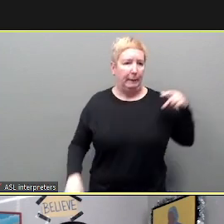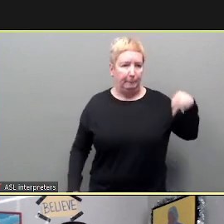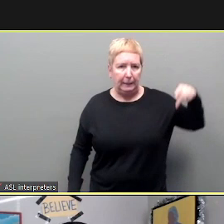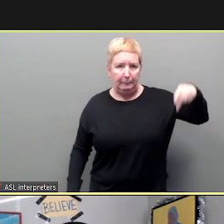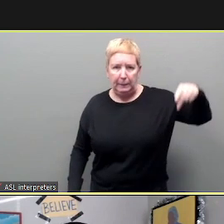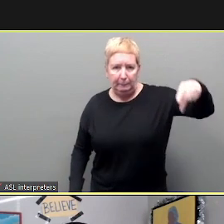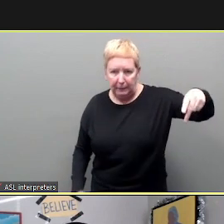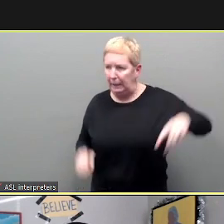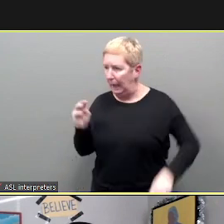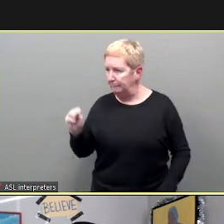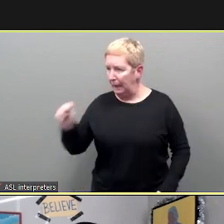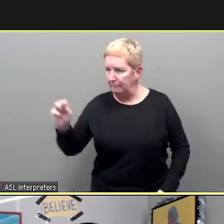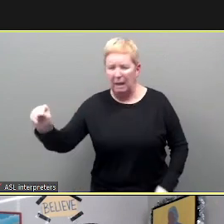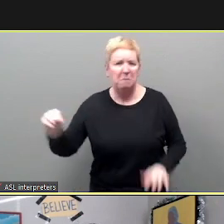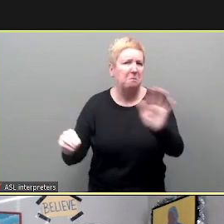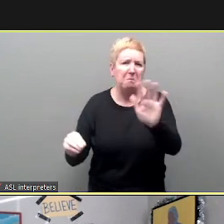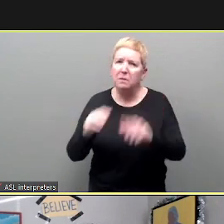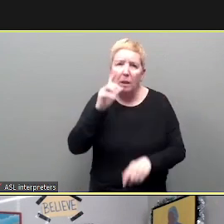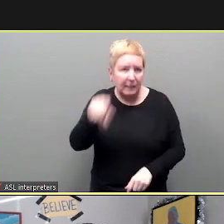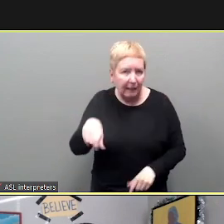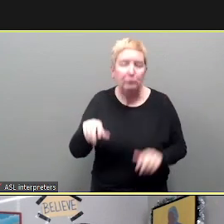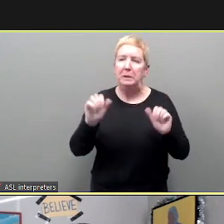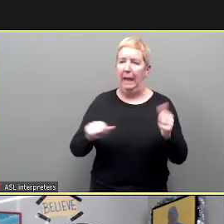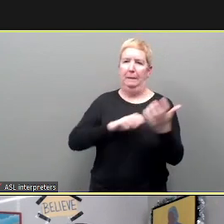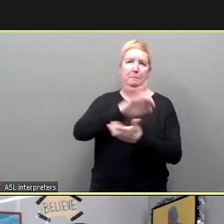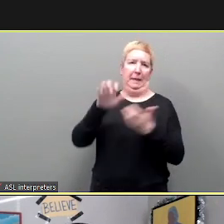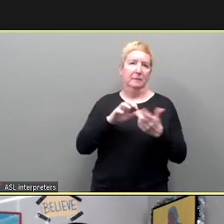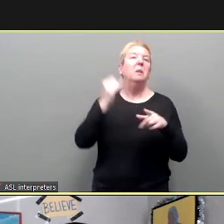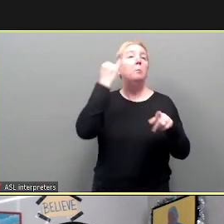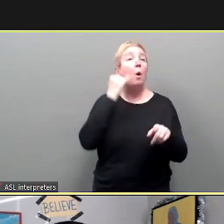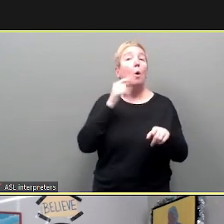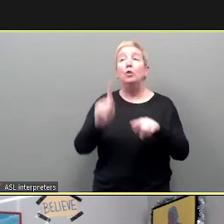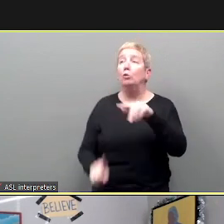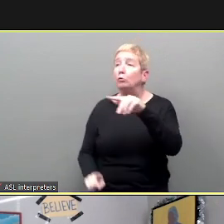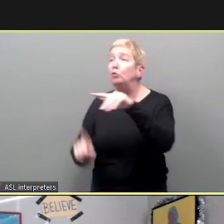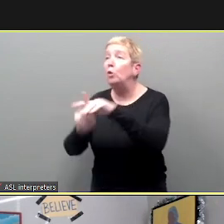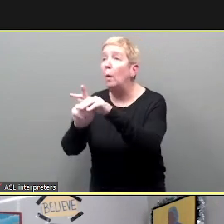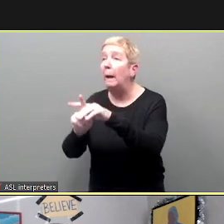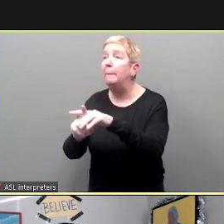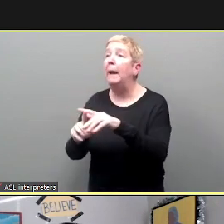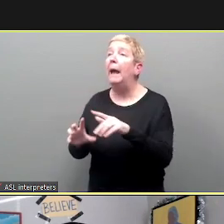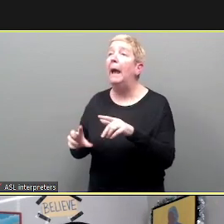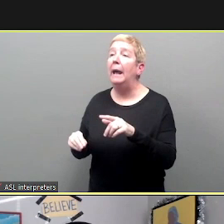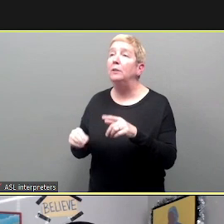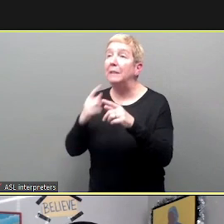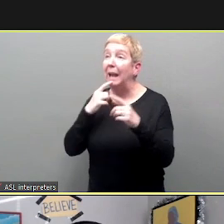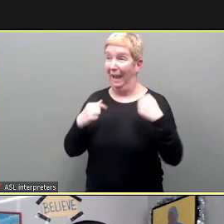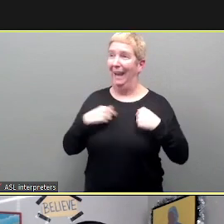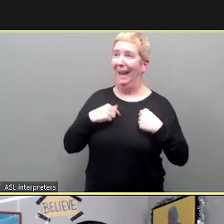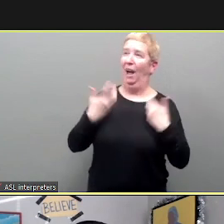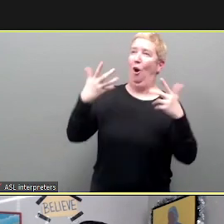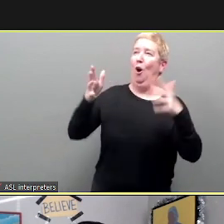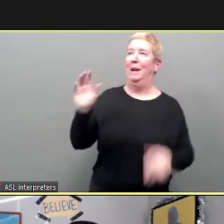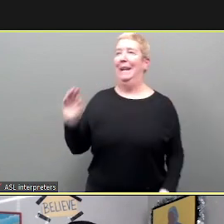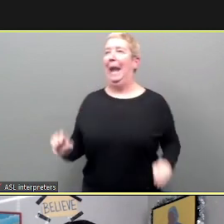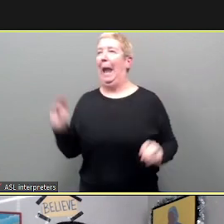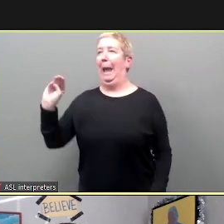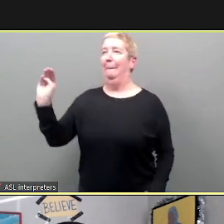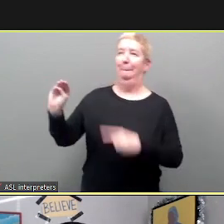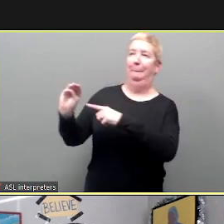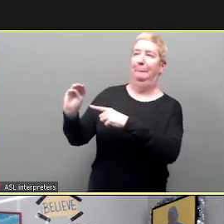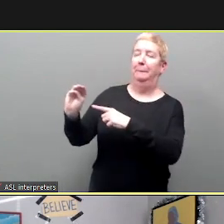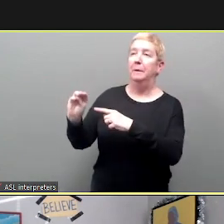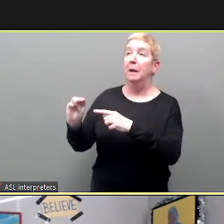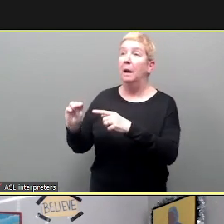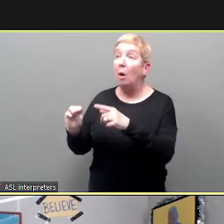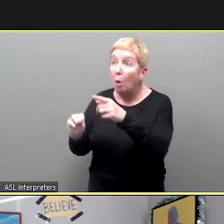to a vaccine site and you're like, oh darn, I wanted to get Moderna because I got Moderna last time and there was Pfizer. You can go ahead